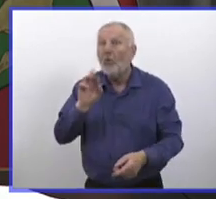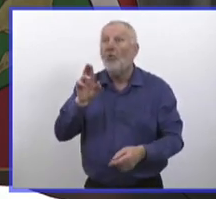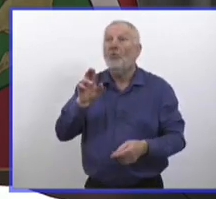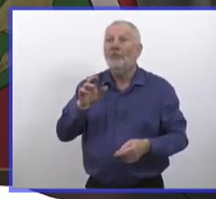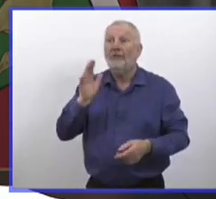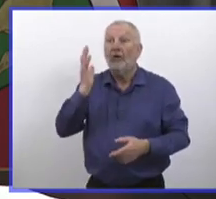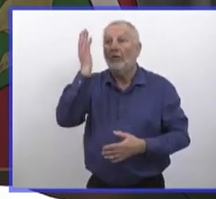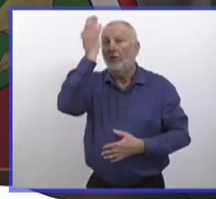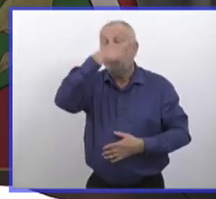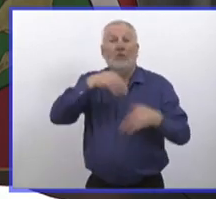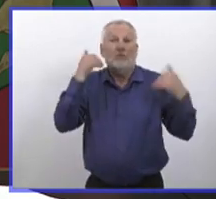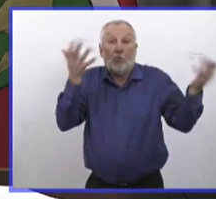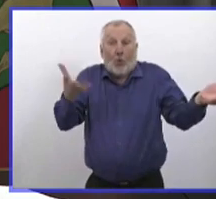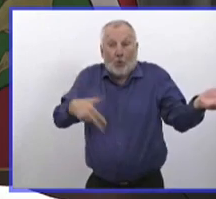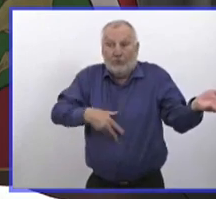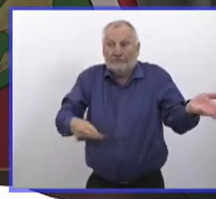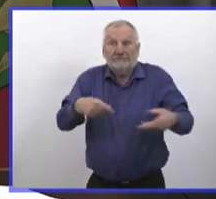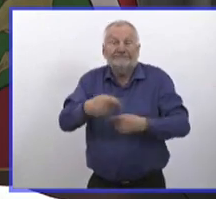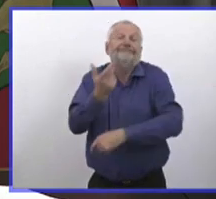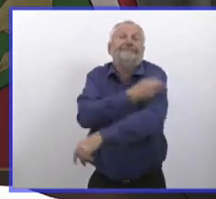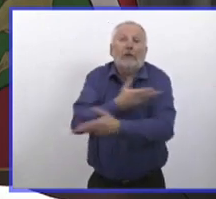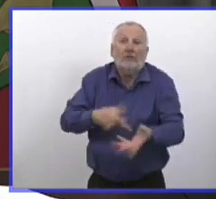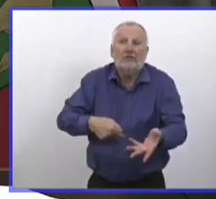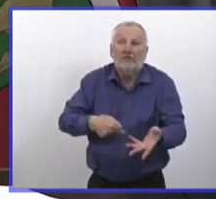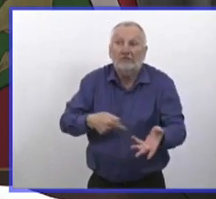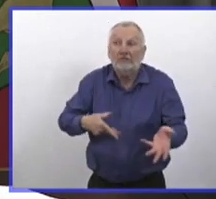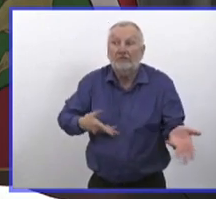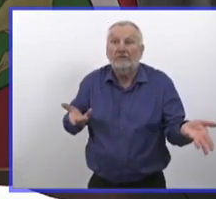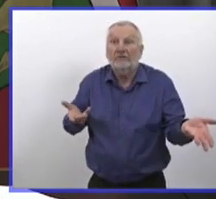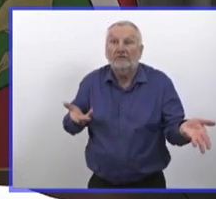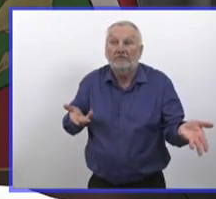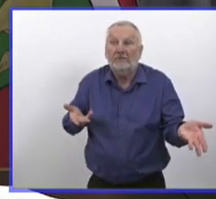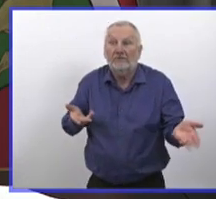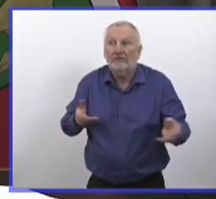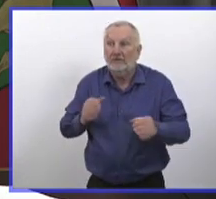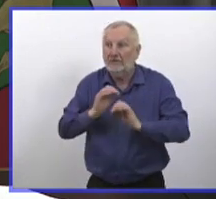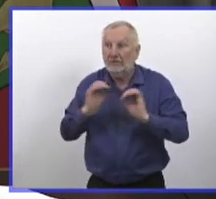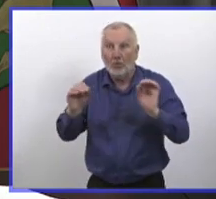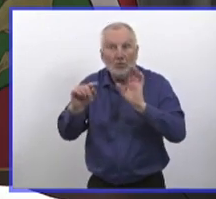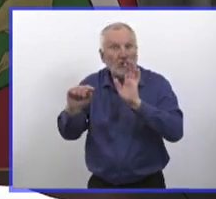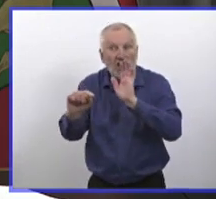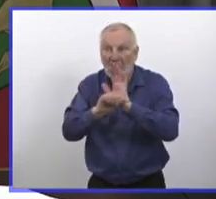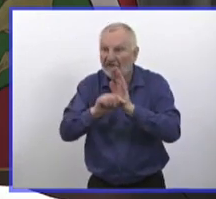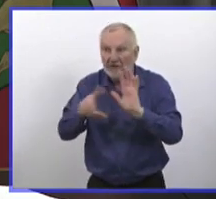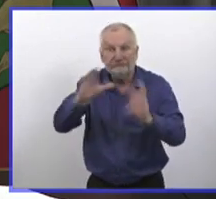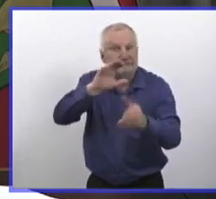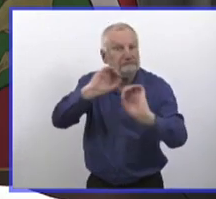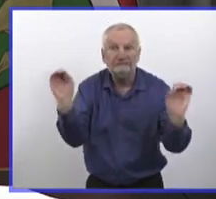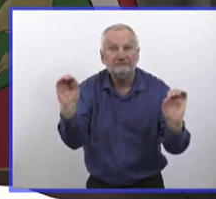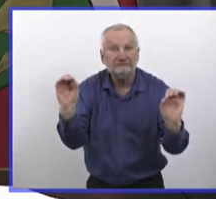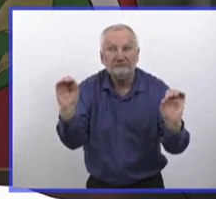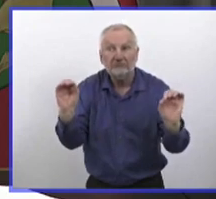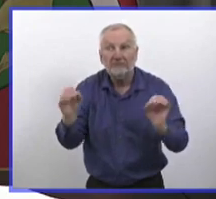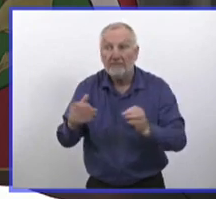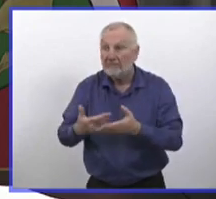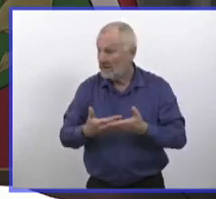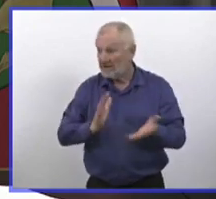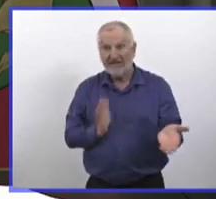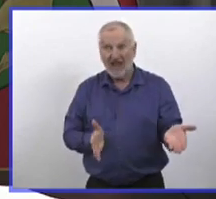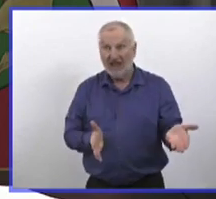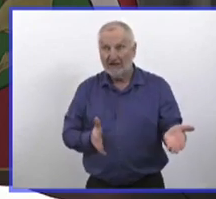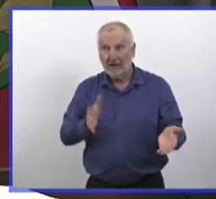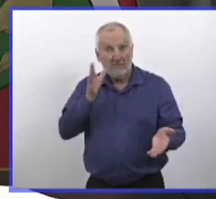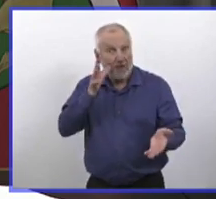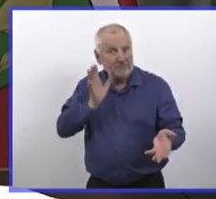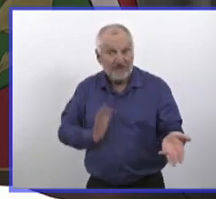criteria, they did not have any negative outcomes related to the vaccine. While what we have seen is that